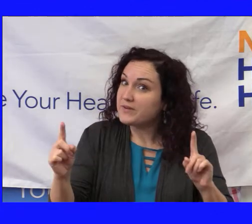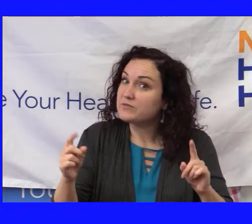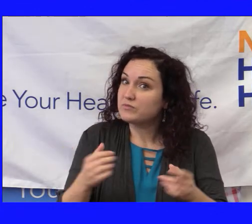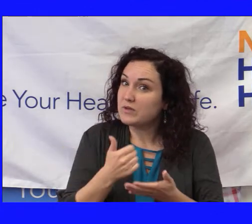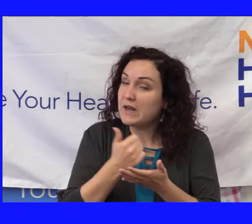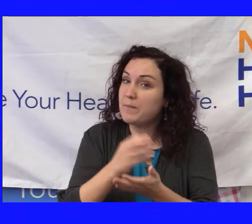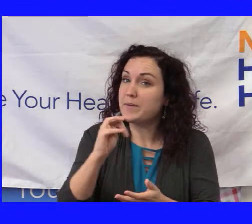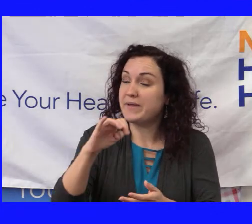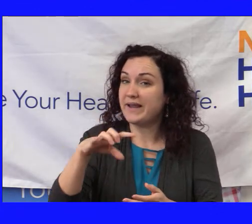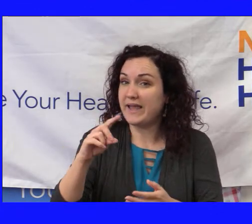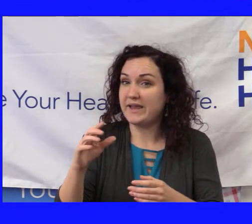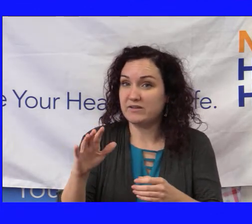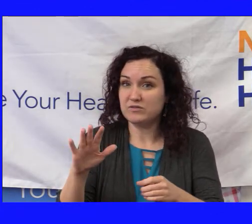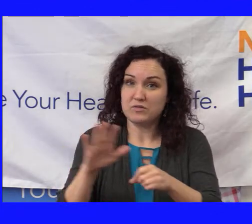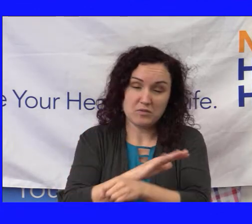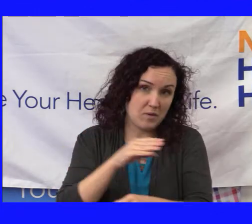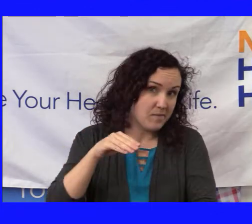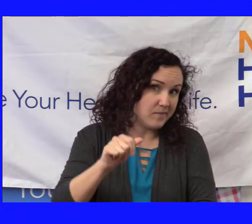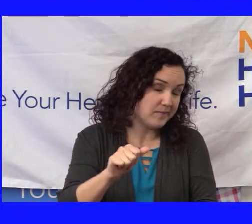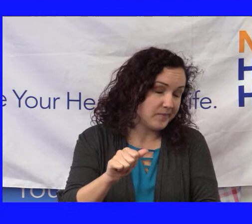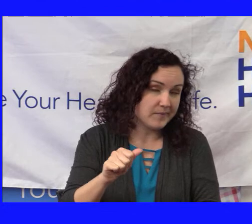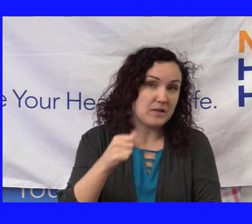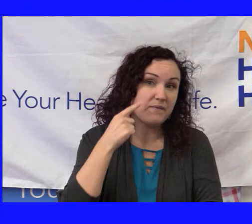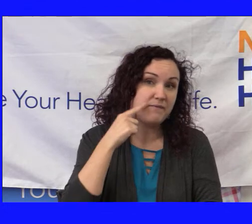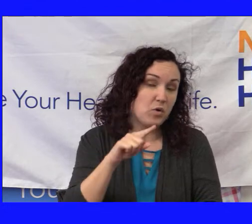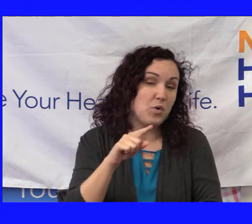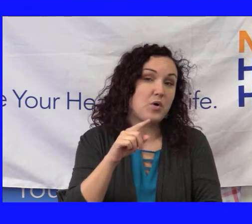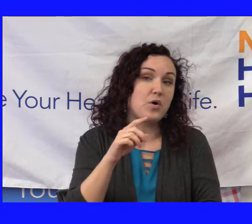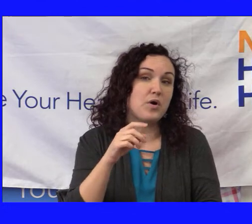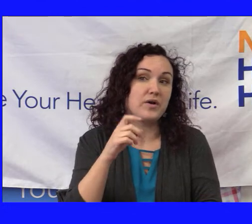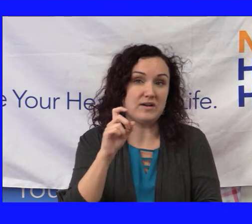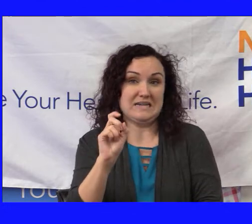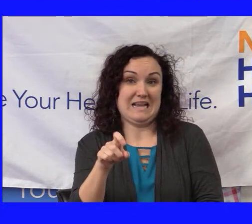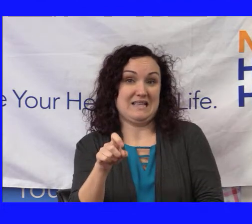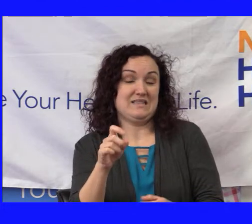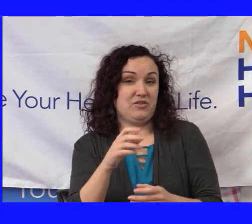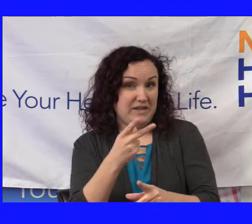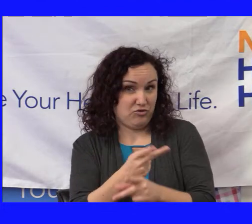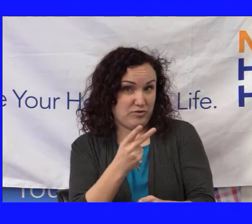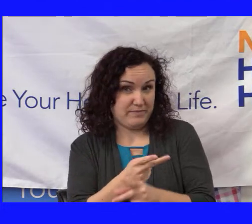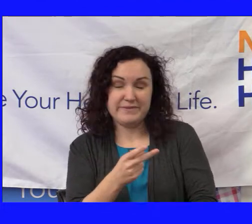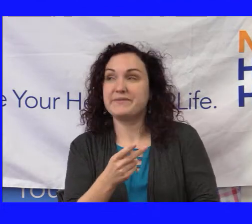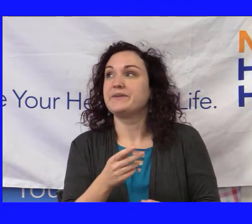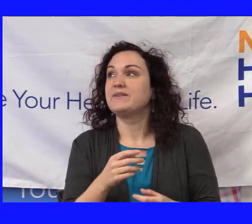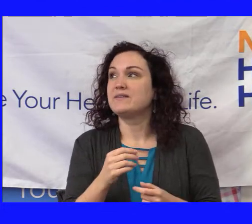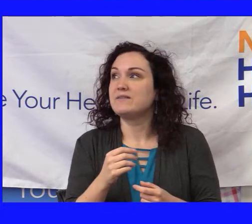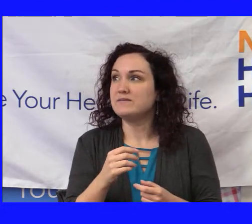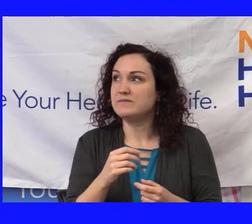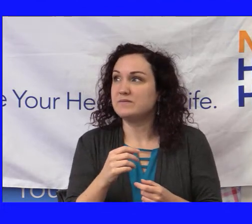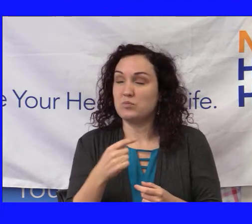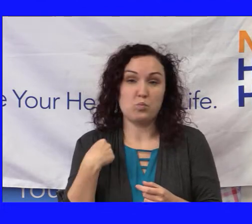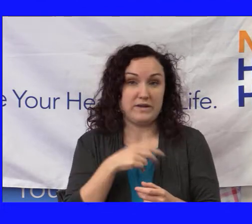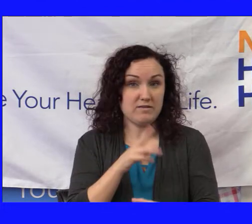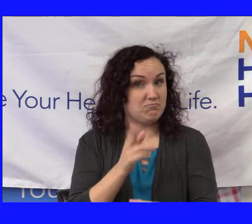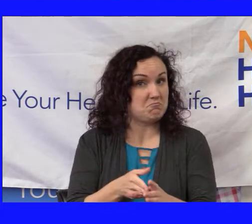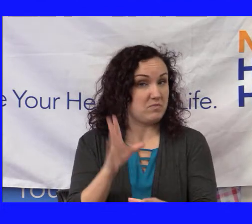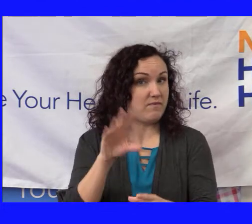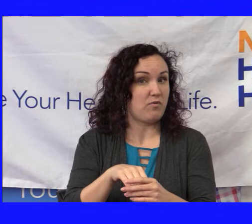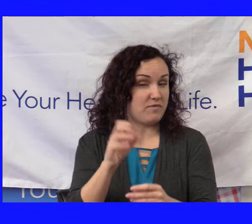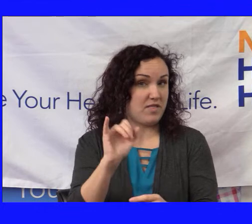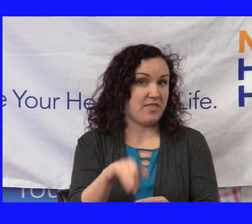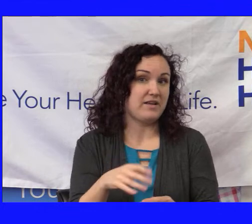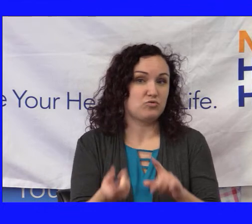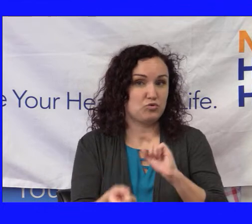Medicaid cover implants for medically necessary treatment. So that was an initiative that we participated in to